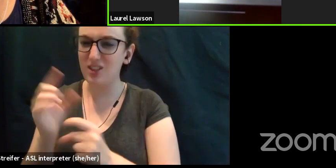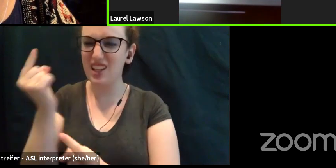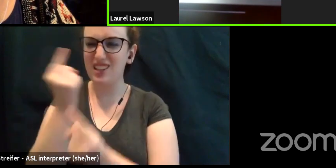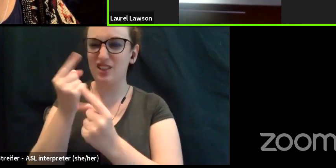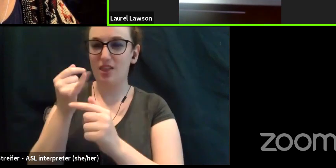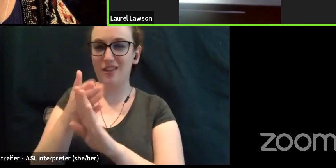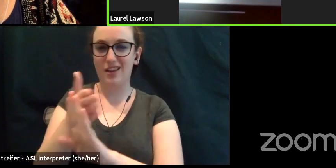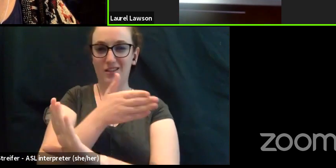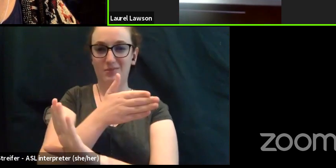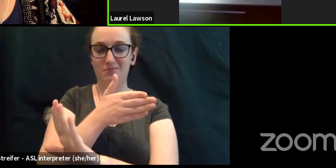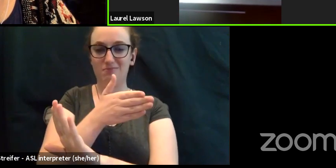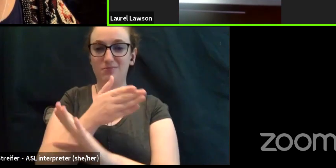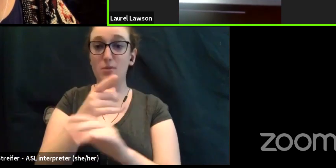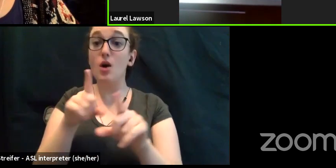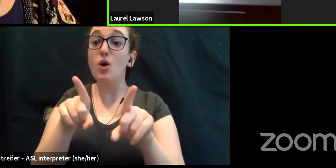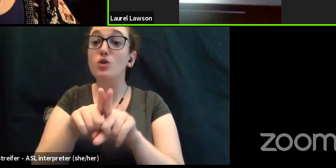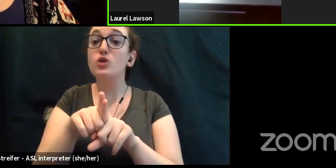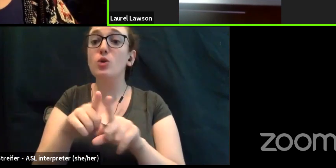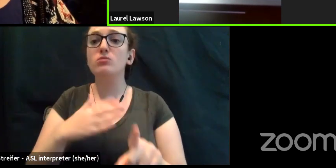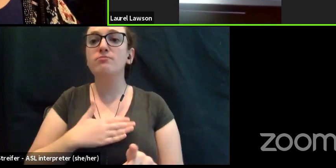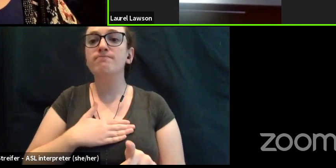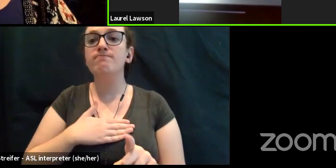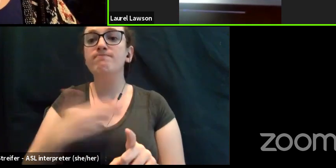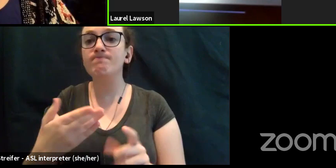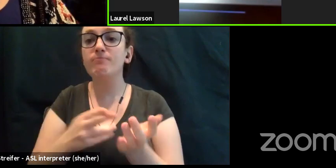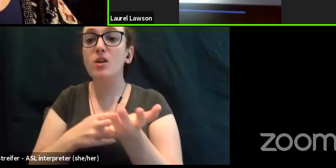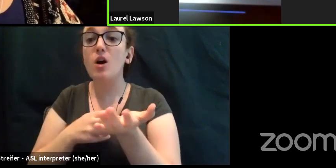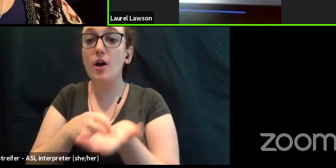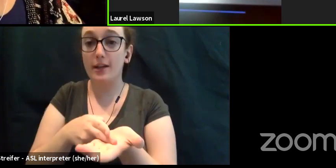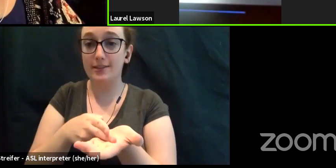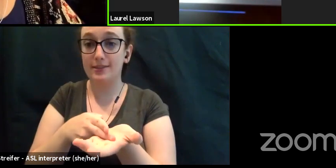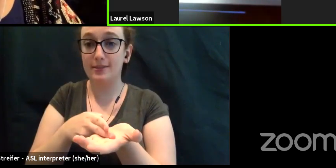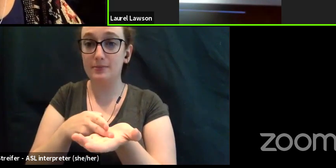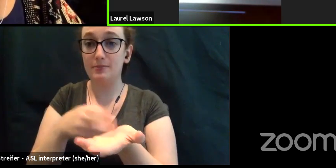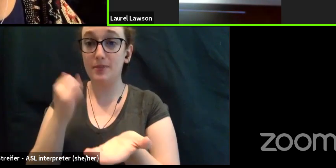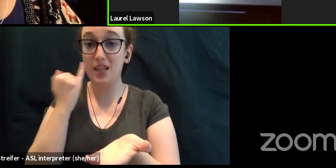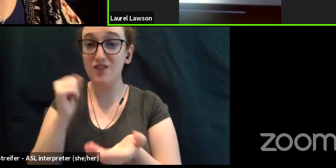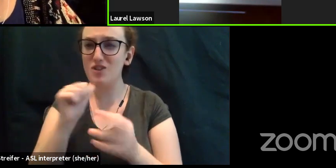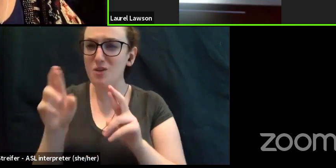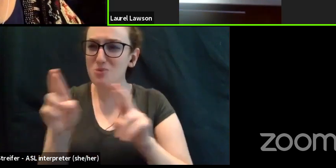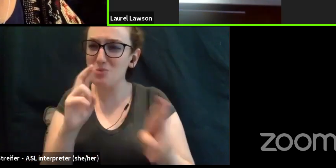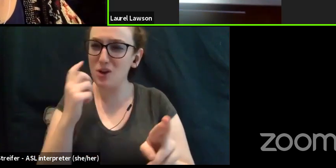Being honest, that's a really big one. If you're not prepared to do this work, don't.